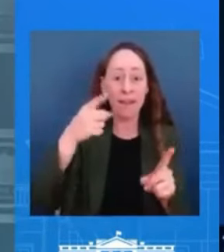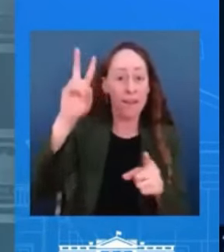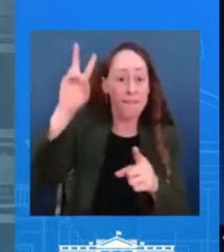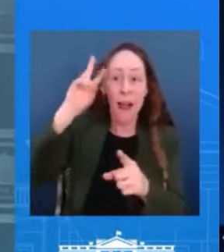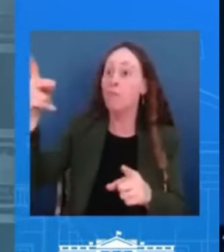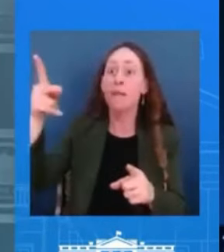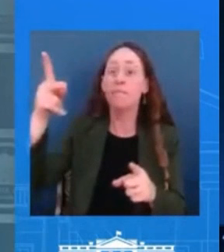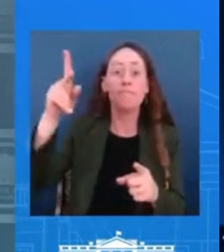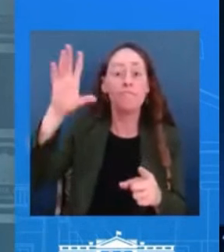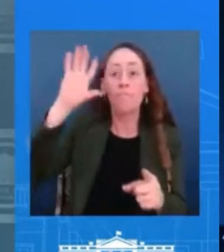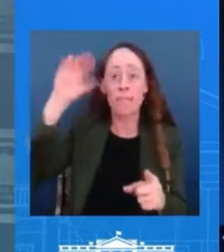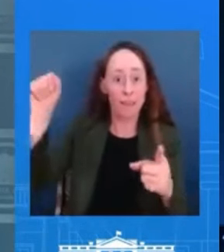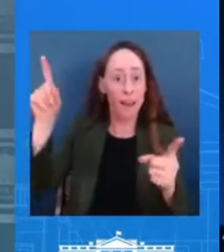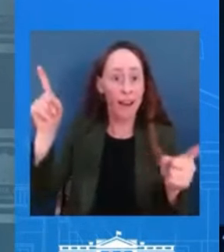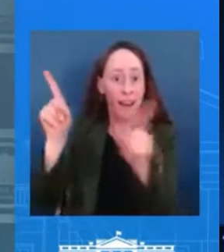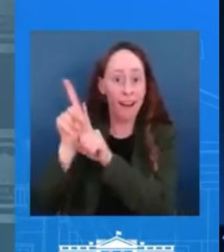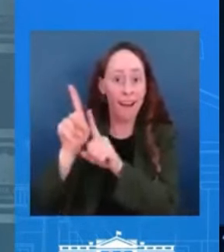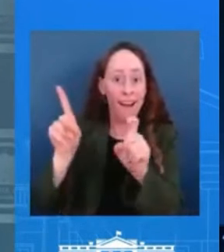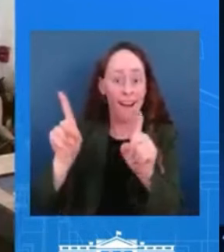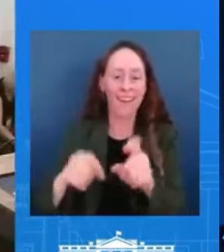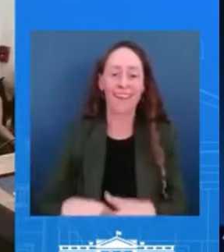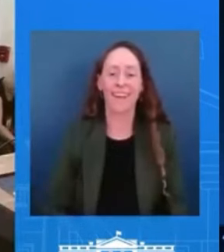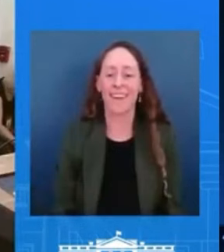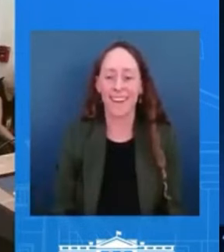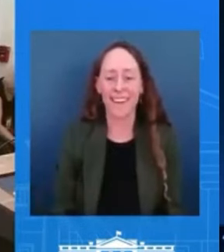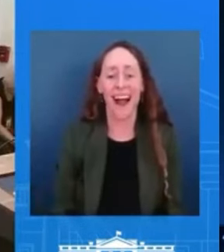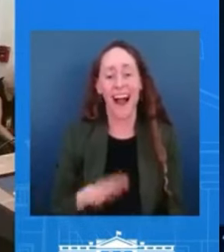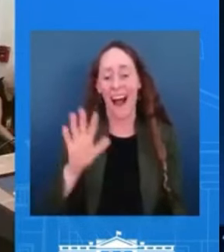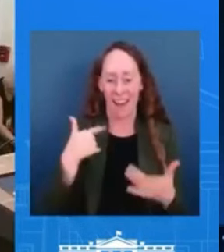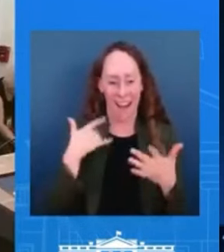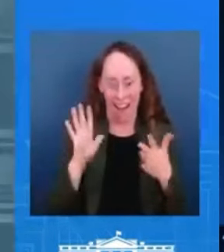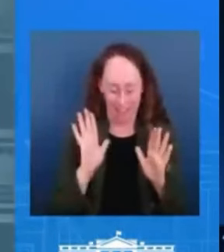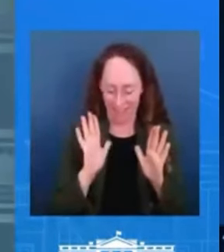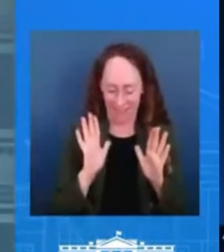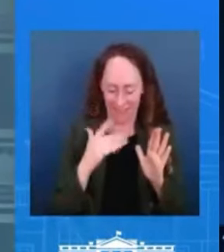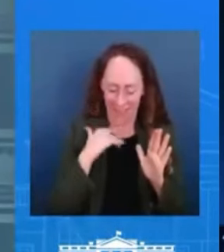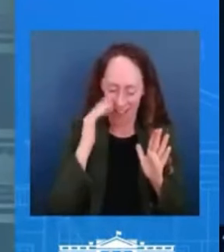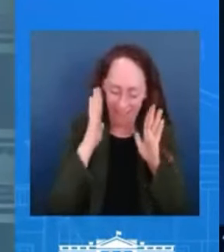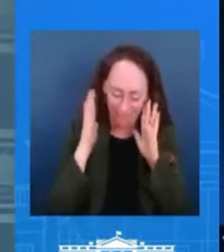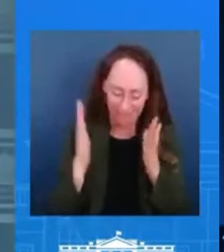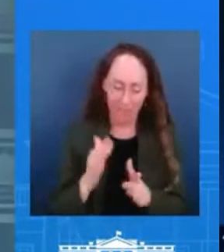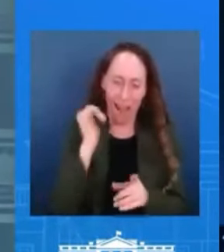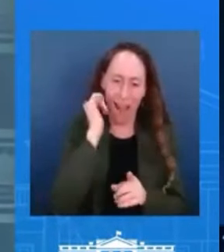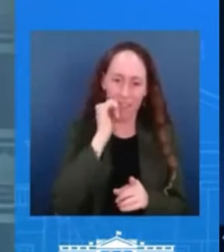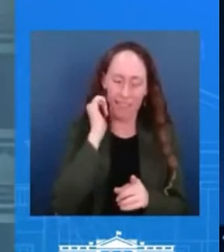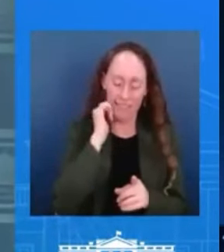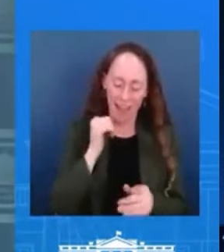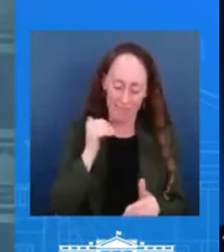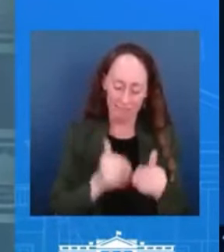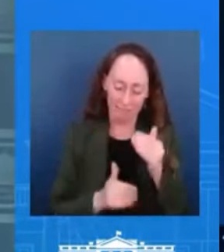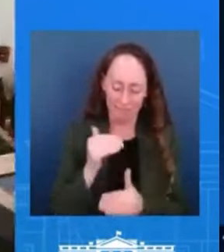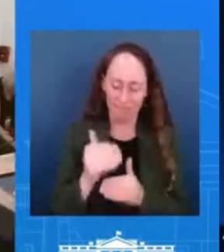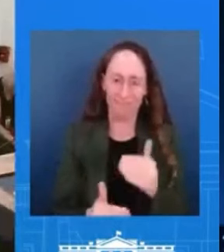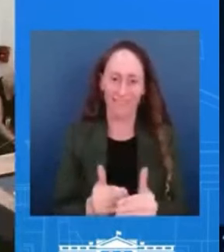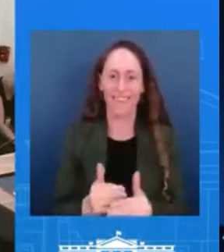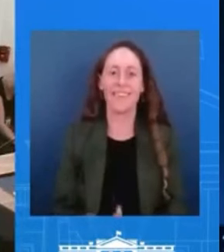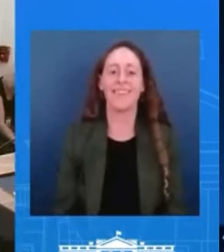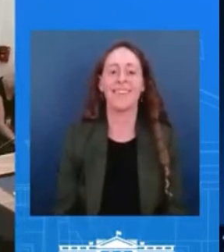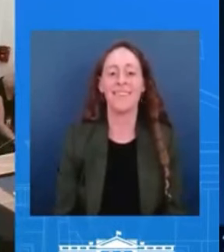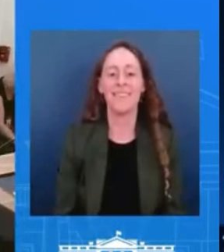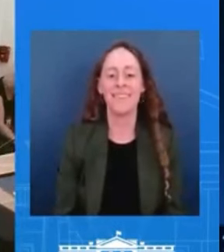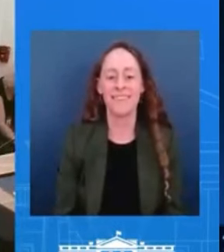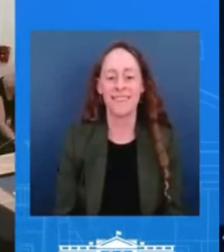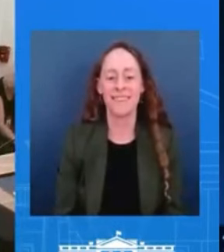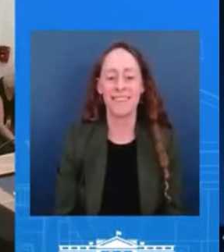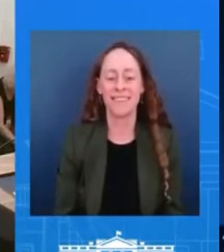today? Every other question. No, I think that's good. I think we're good. I think we're good. Great.